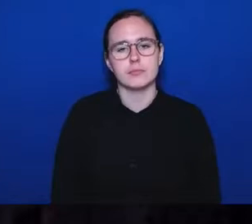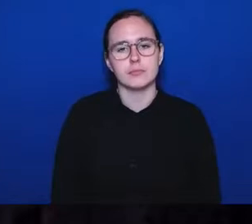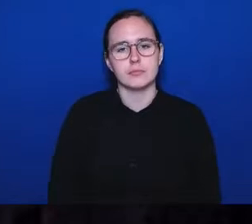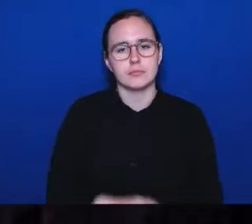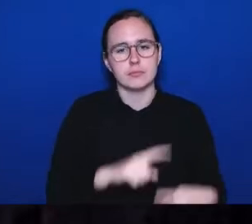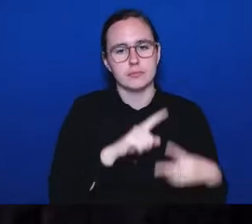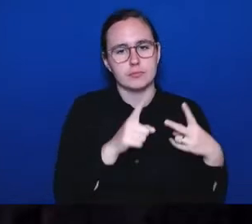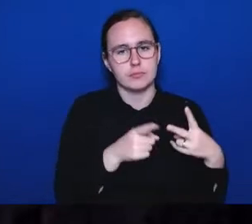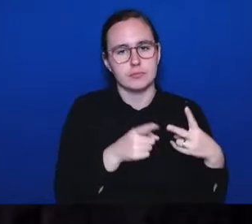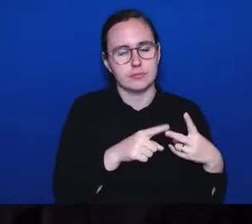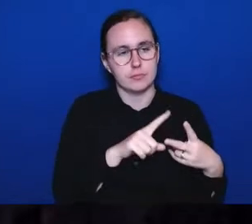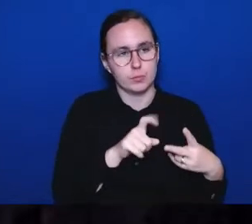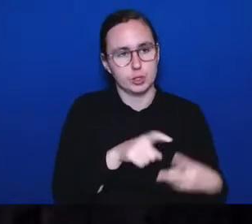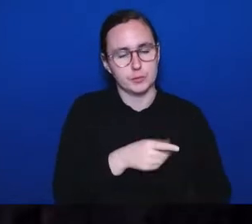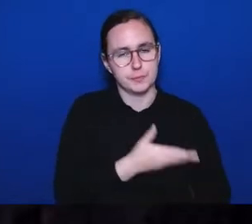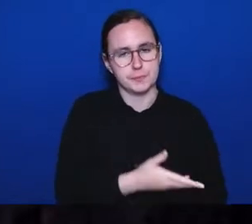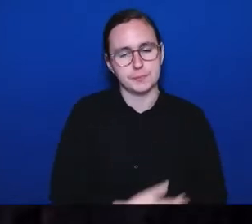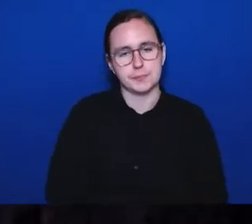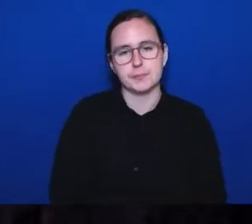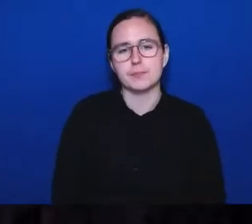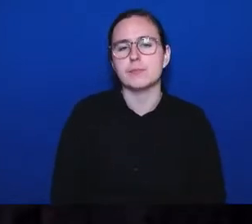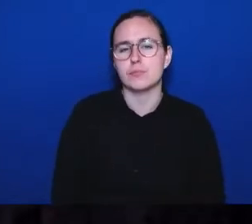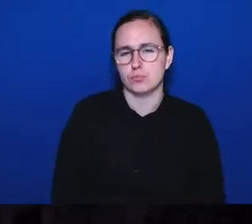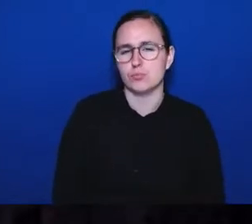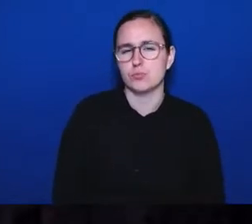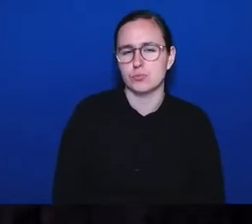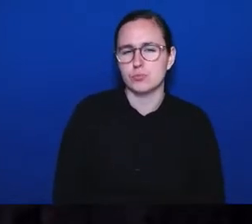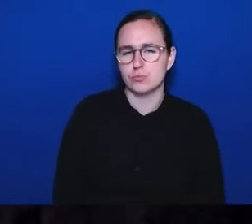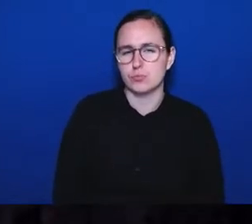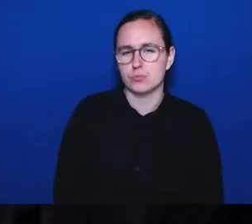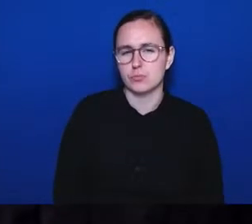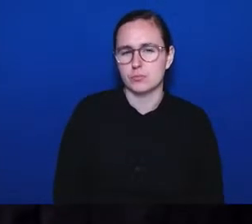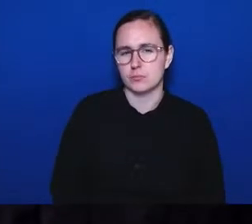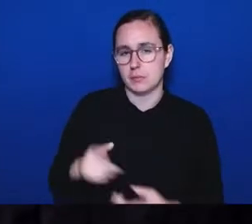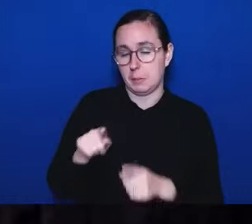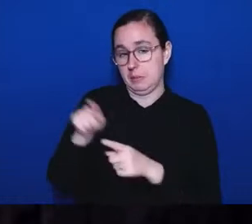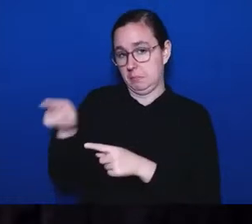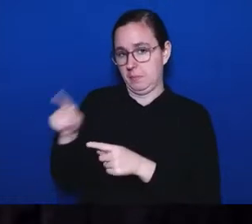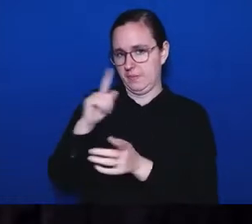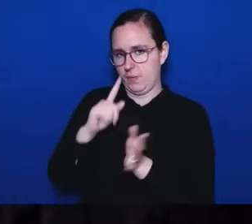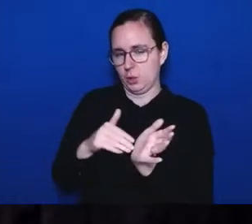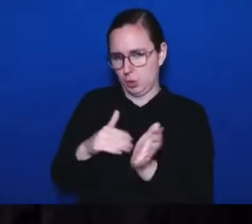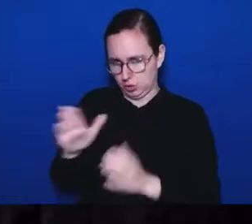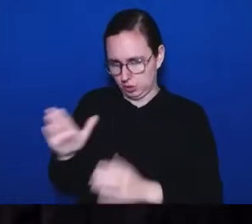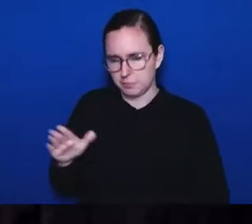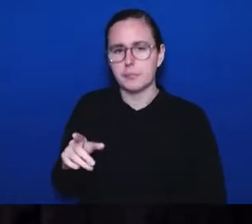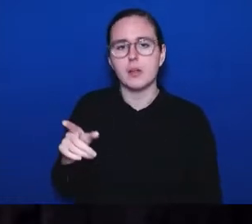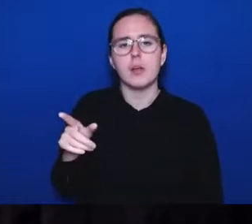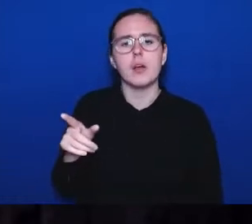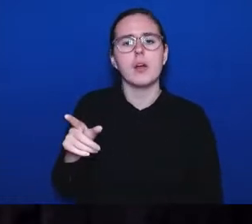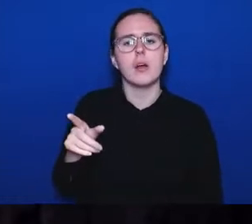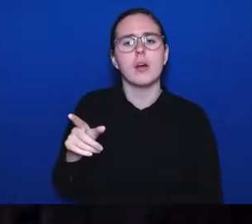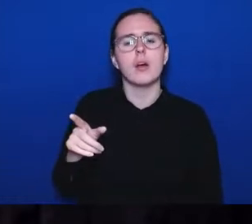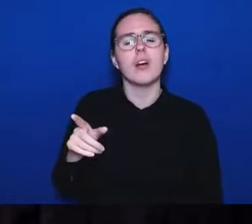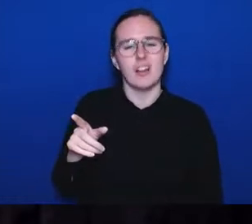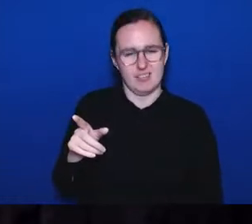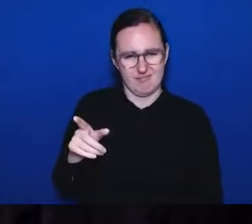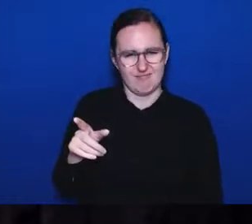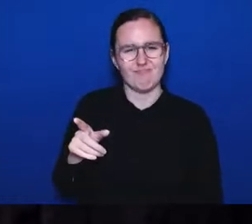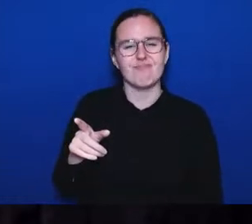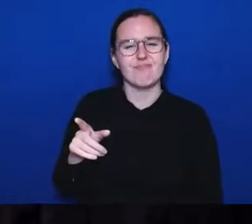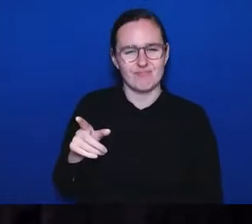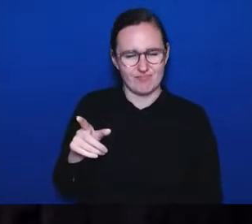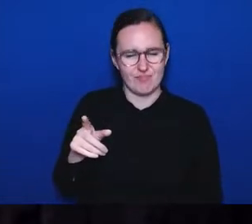Yeah, I think maybe for Dr. Dosanjh, obviously one of the key goals here is connecting people with family doctors, but I'm wondering